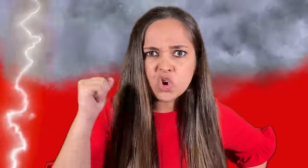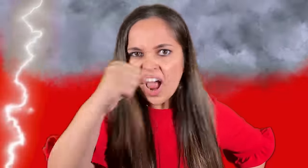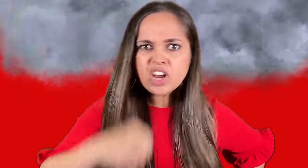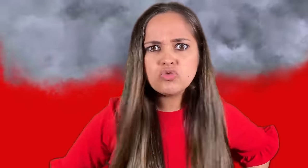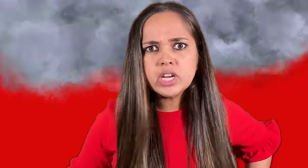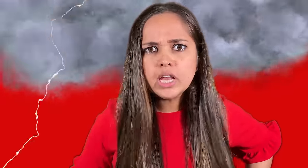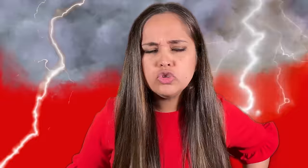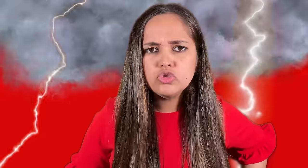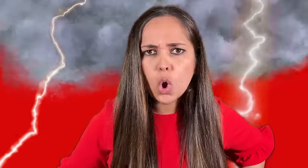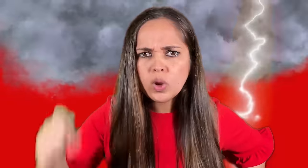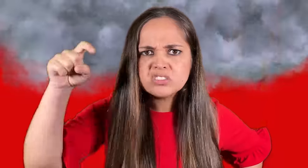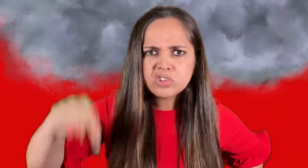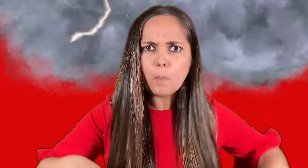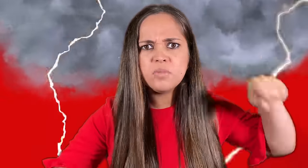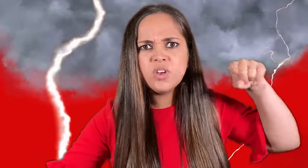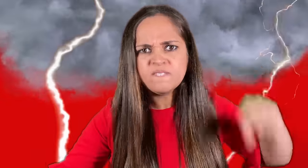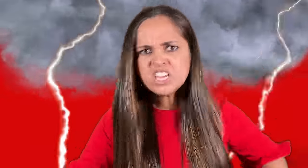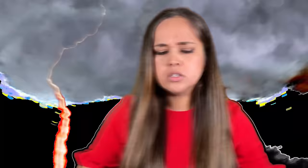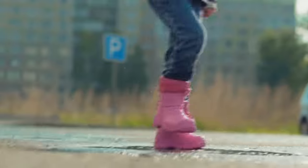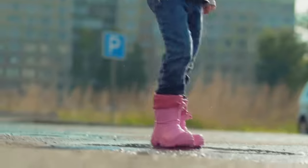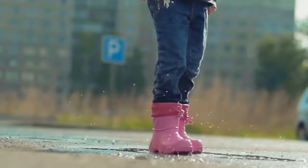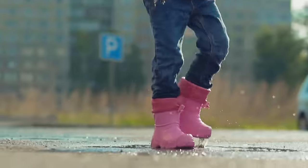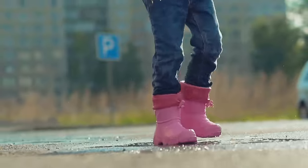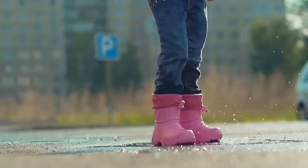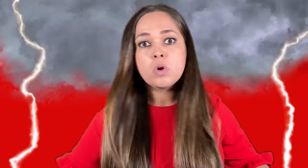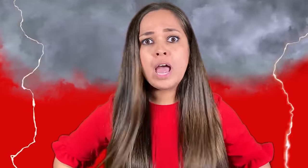If you're angry and you know it, stomp your feet.